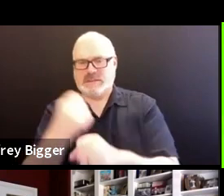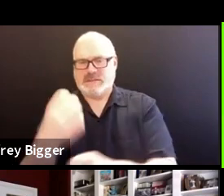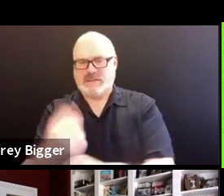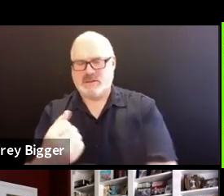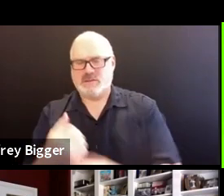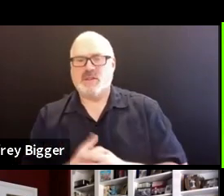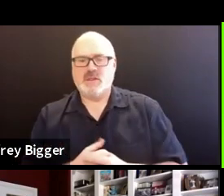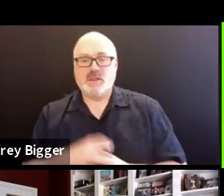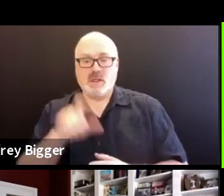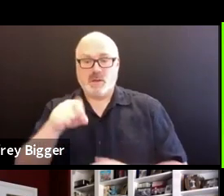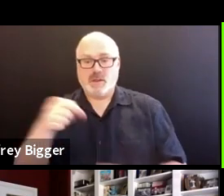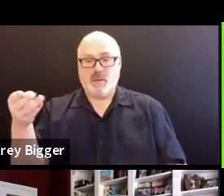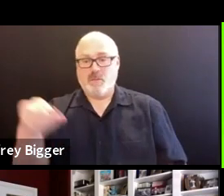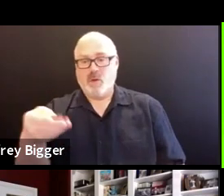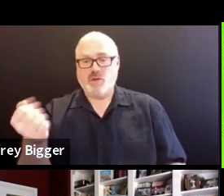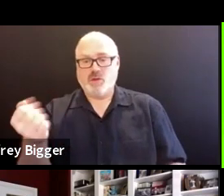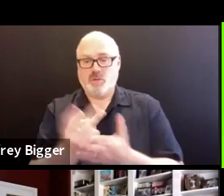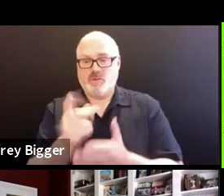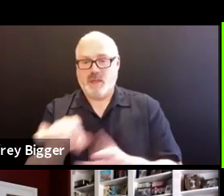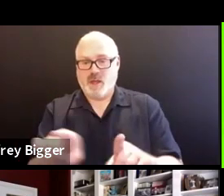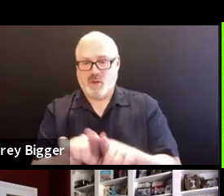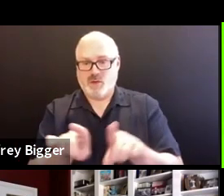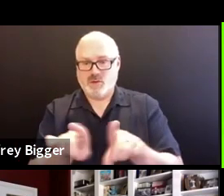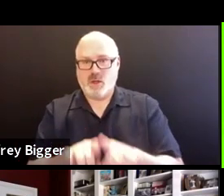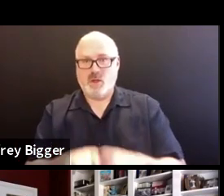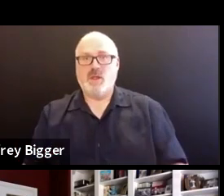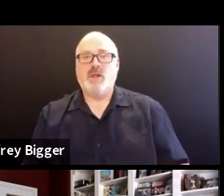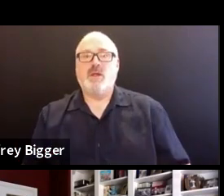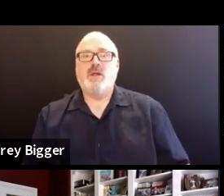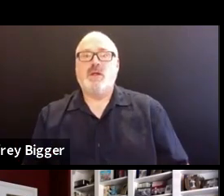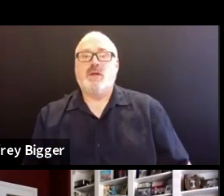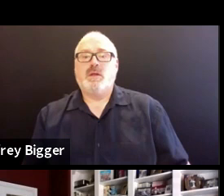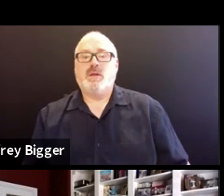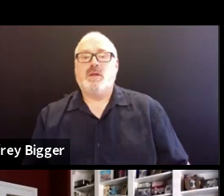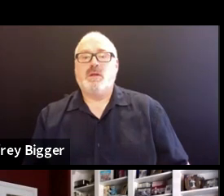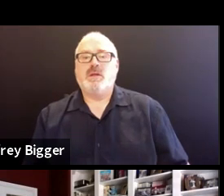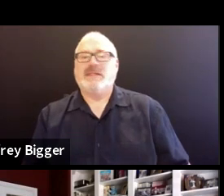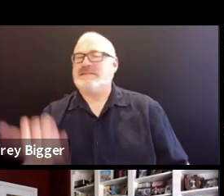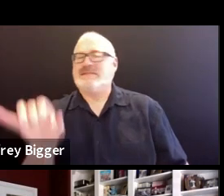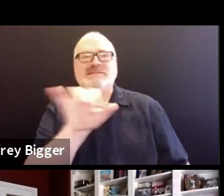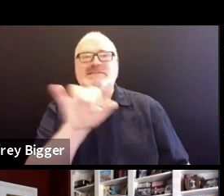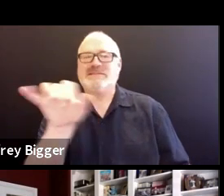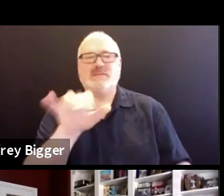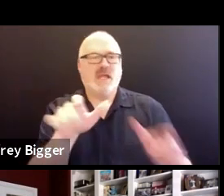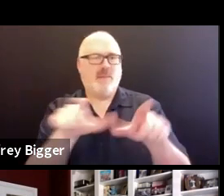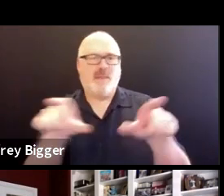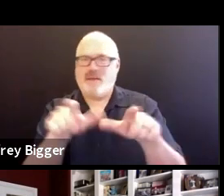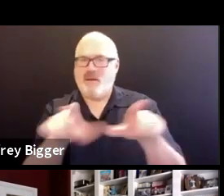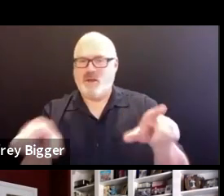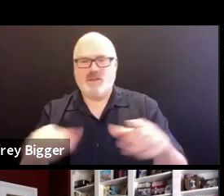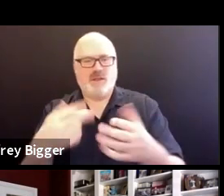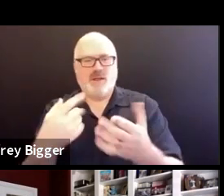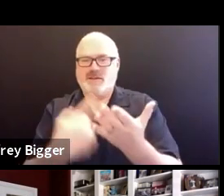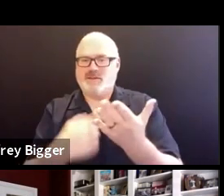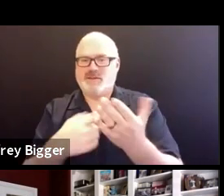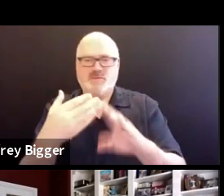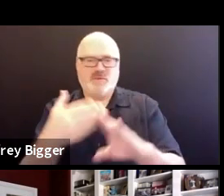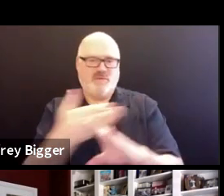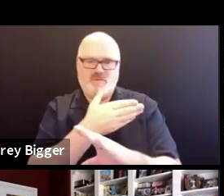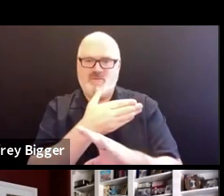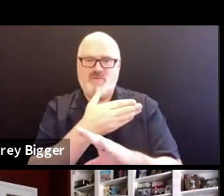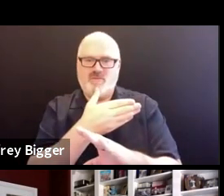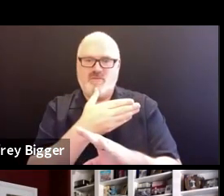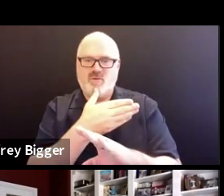So we need a motion to approve that? Yes, and with the same language that I talked about before, due to